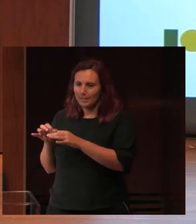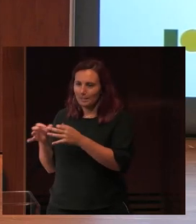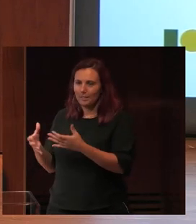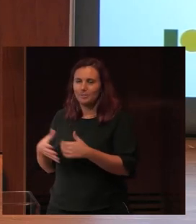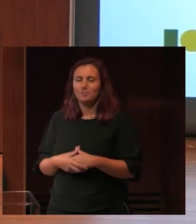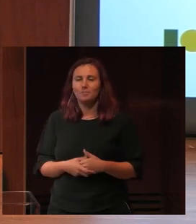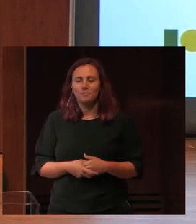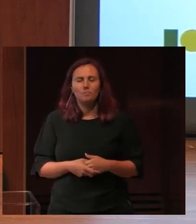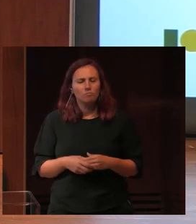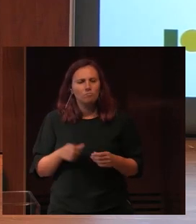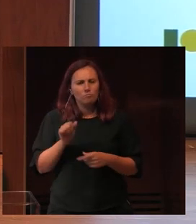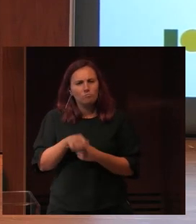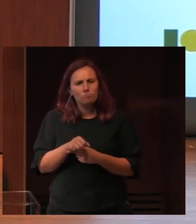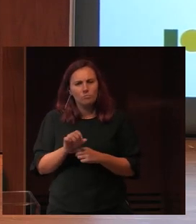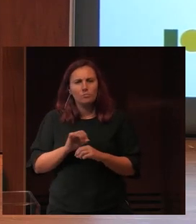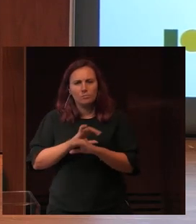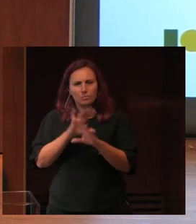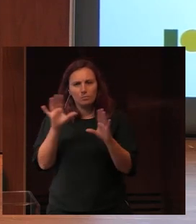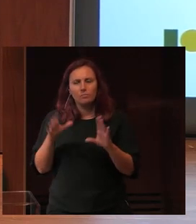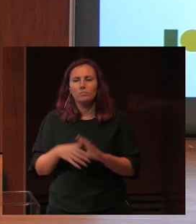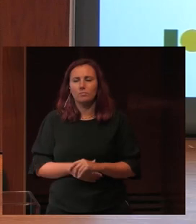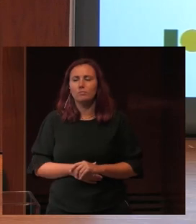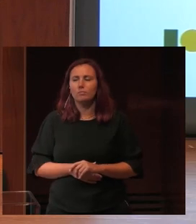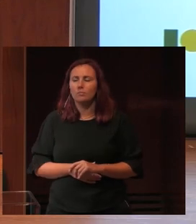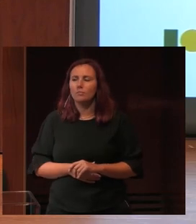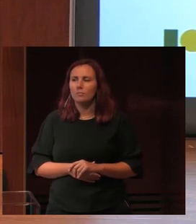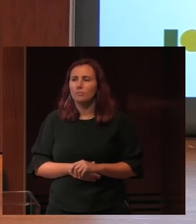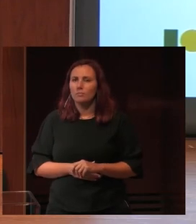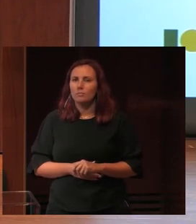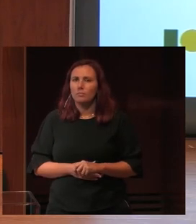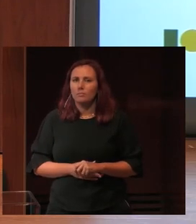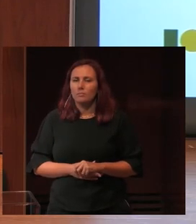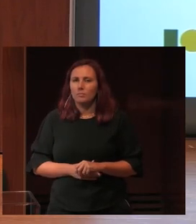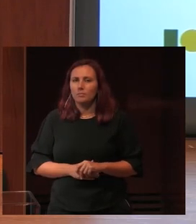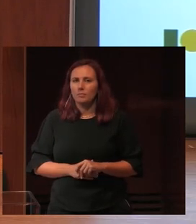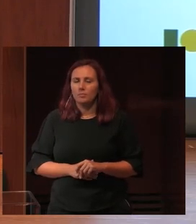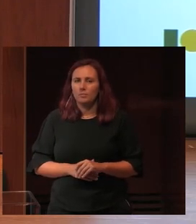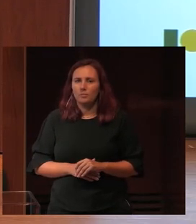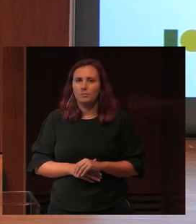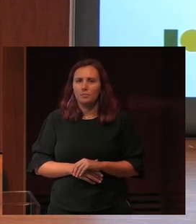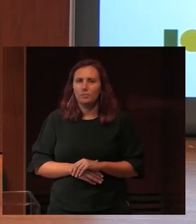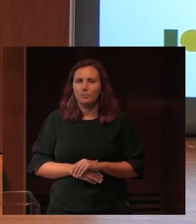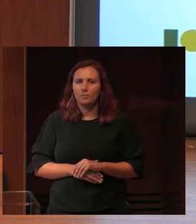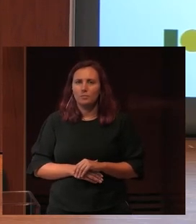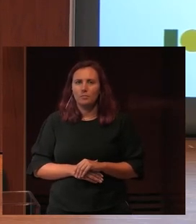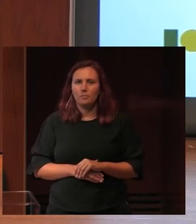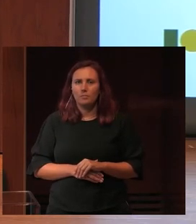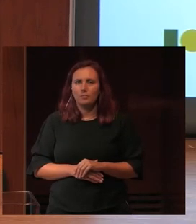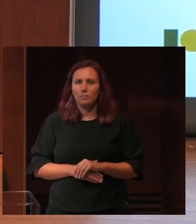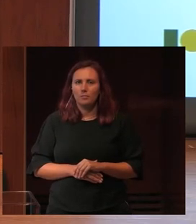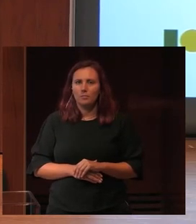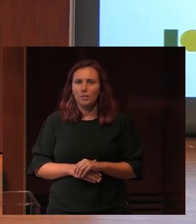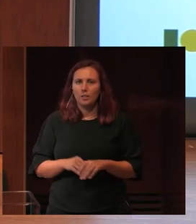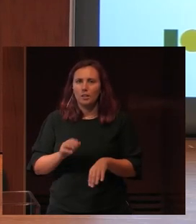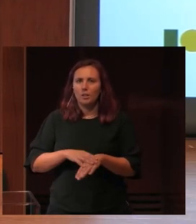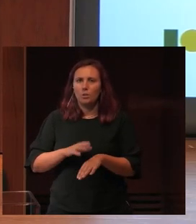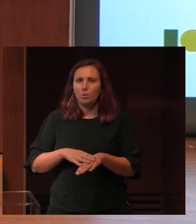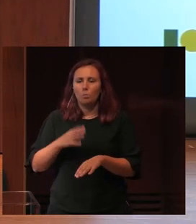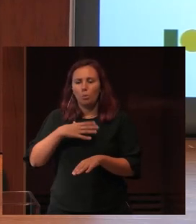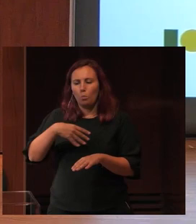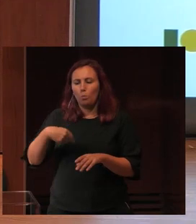yes, of course, it is not just because the world is changing, it is because our